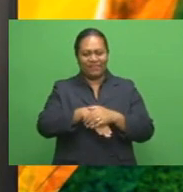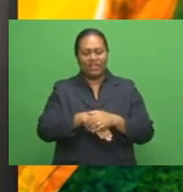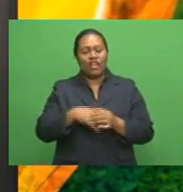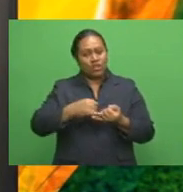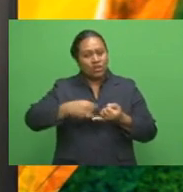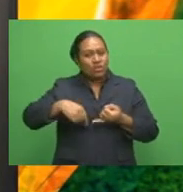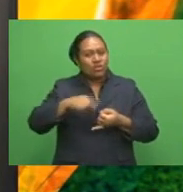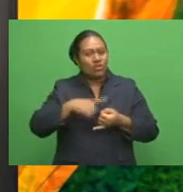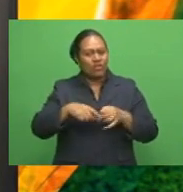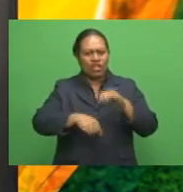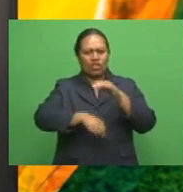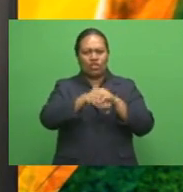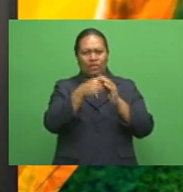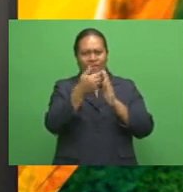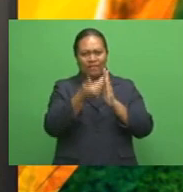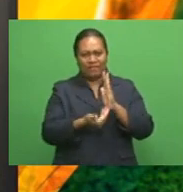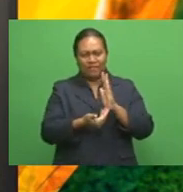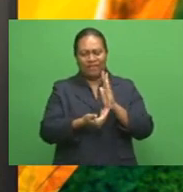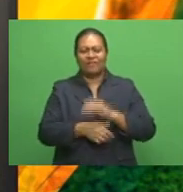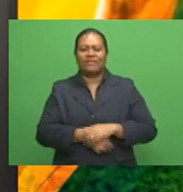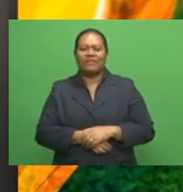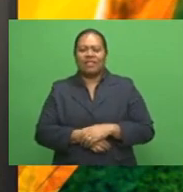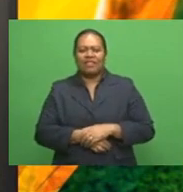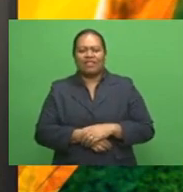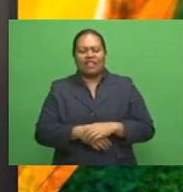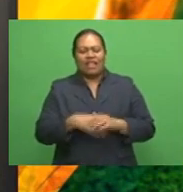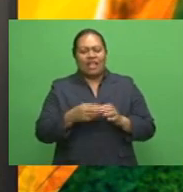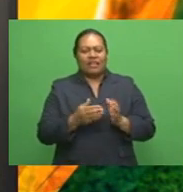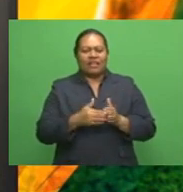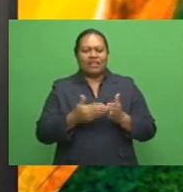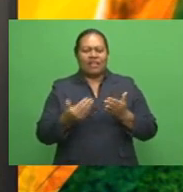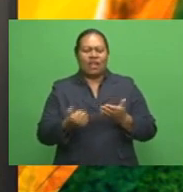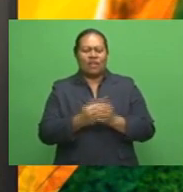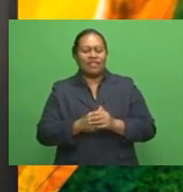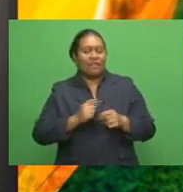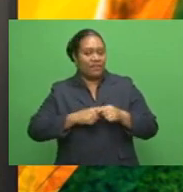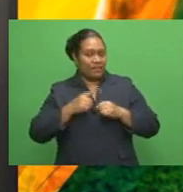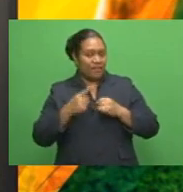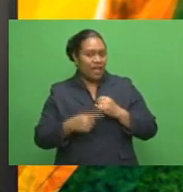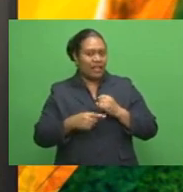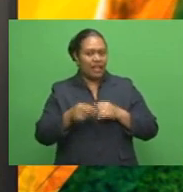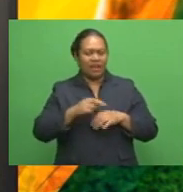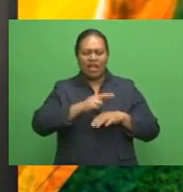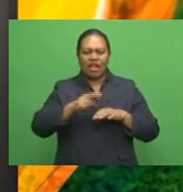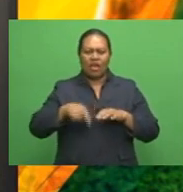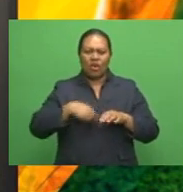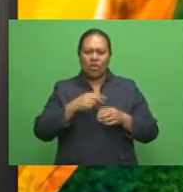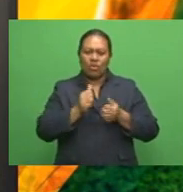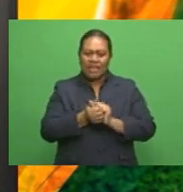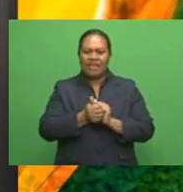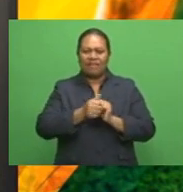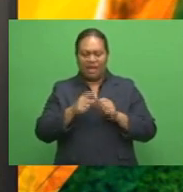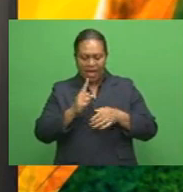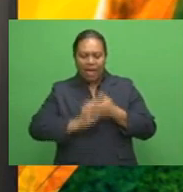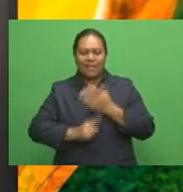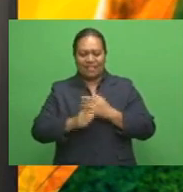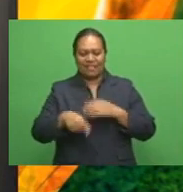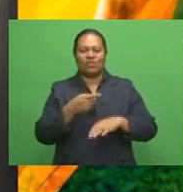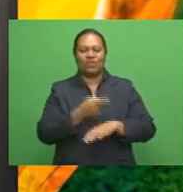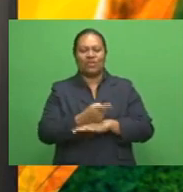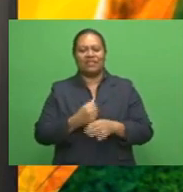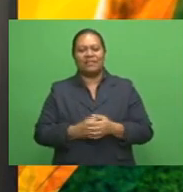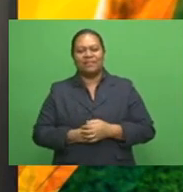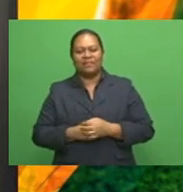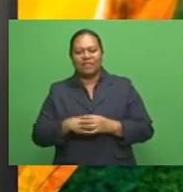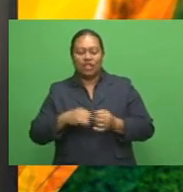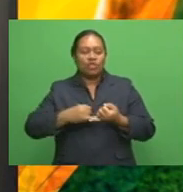initial aim for top spot in the VPL standings is now in reach, with the final round of competition set for this week. This win has pushed